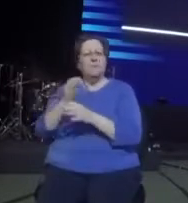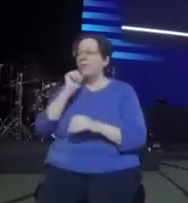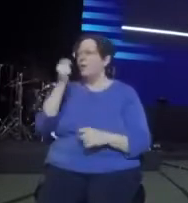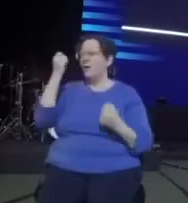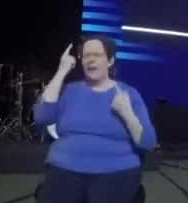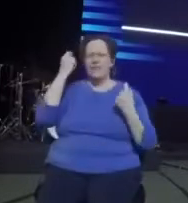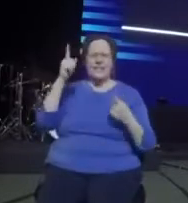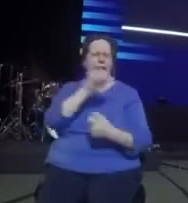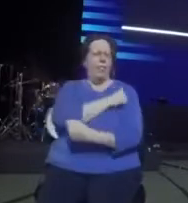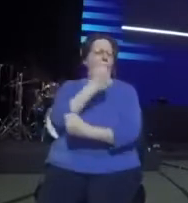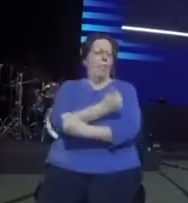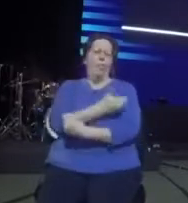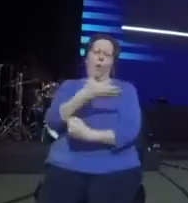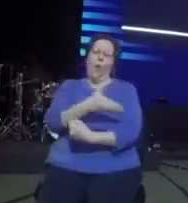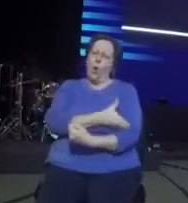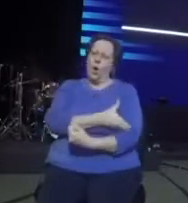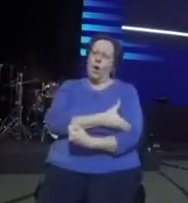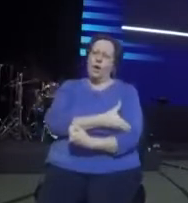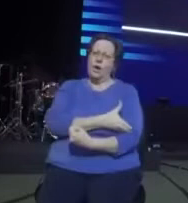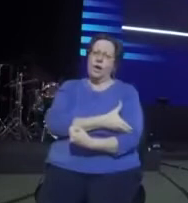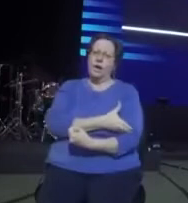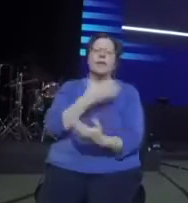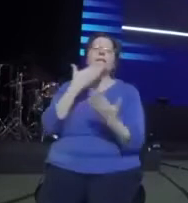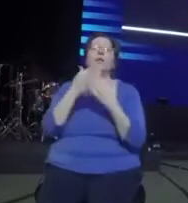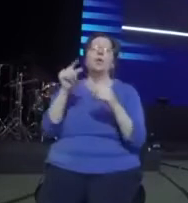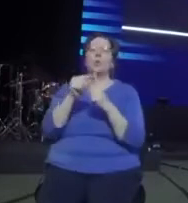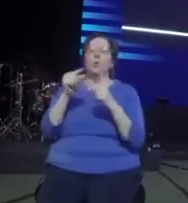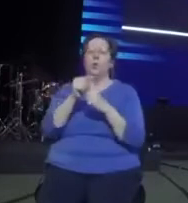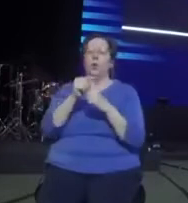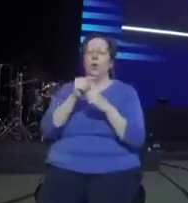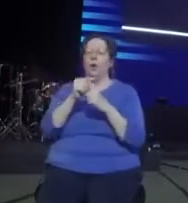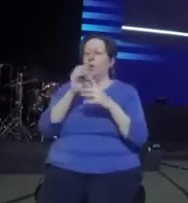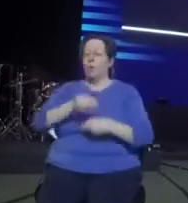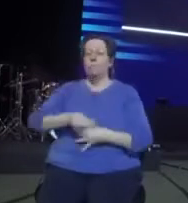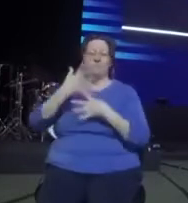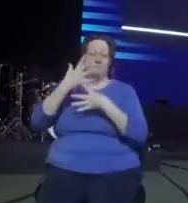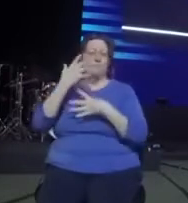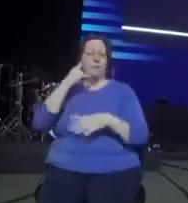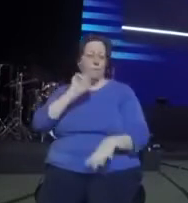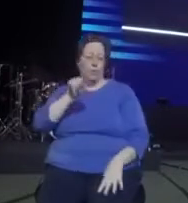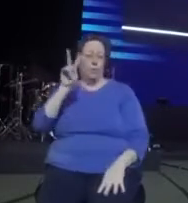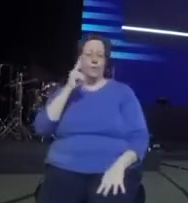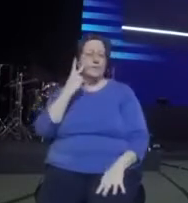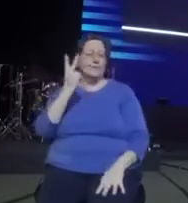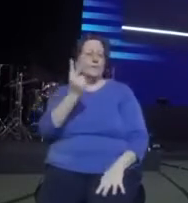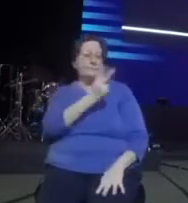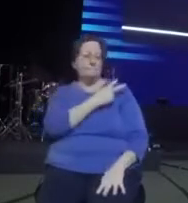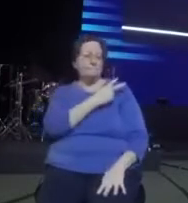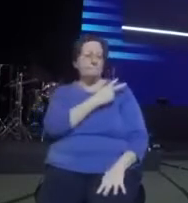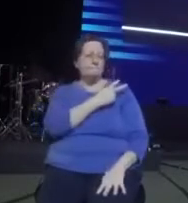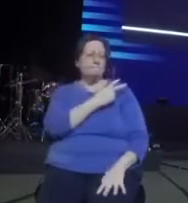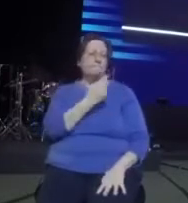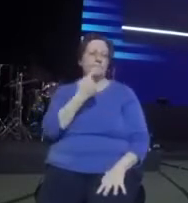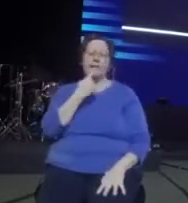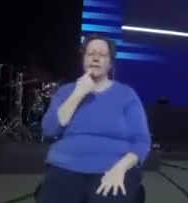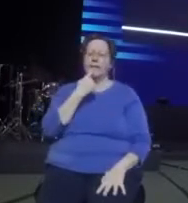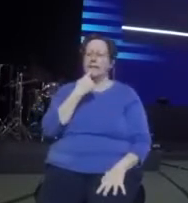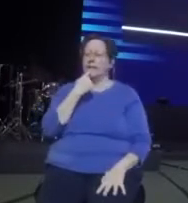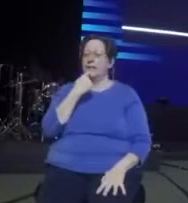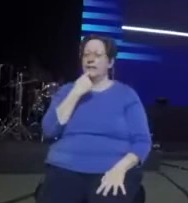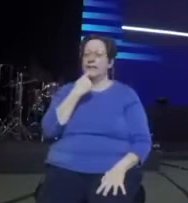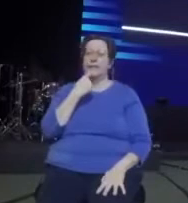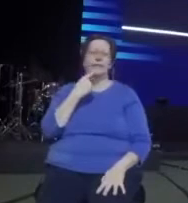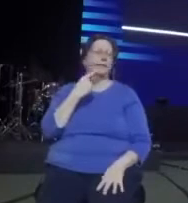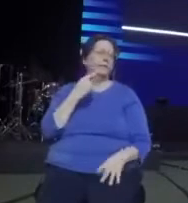word authority. Authority is a great word. I'm going to put it up on the overhead for you, and it's just